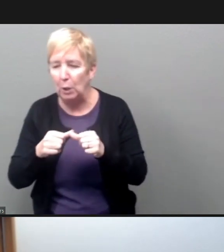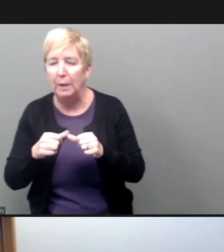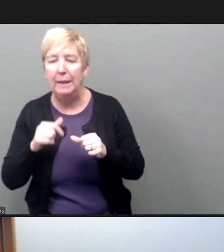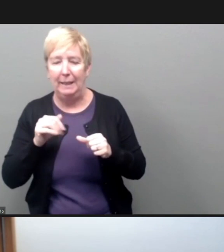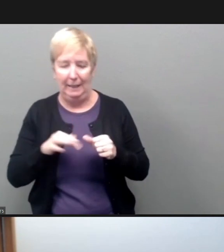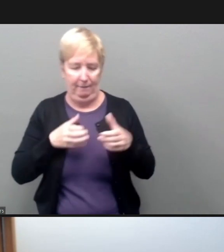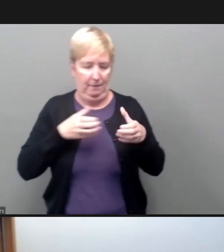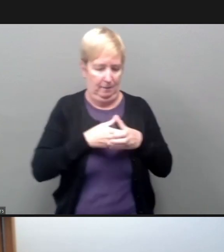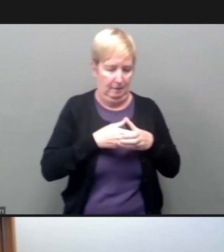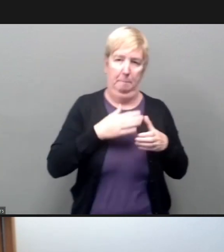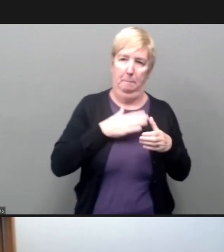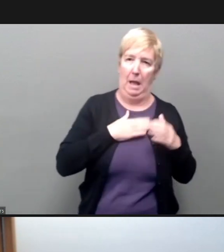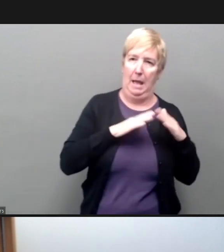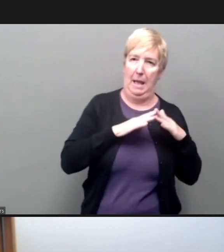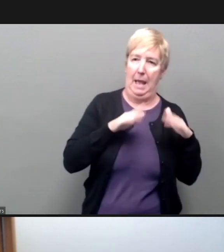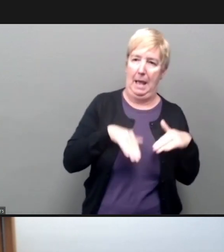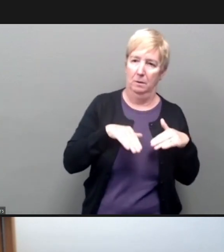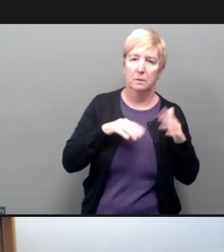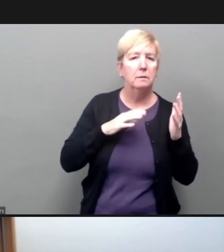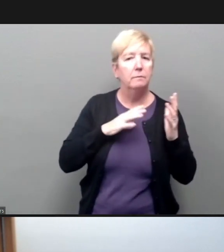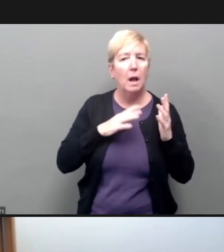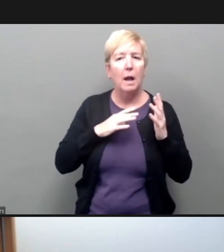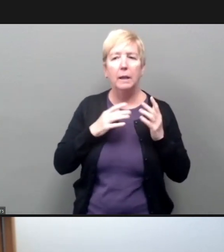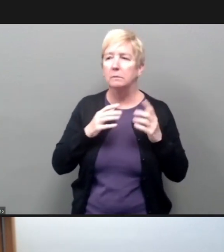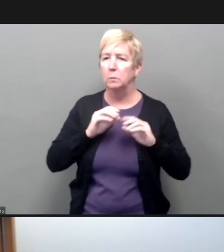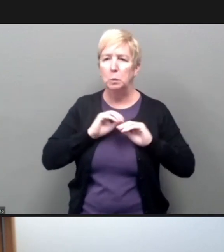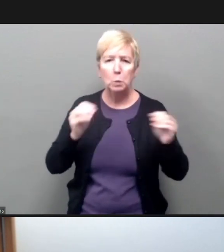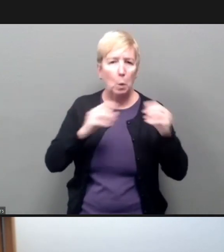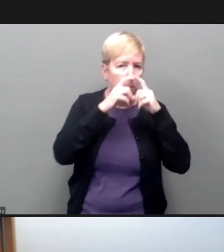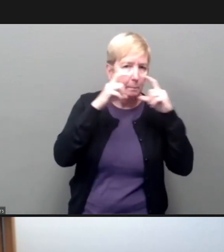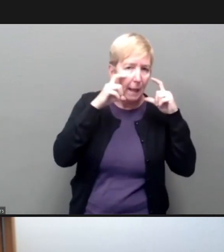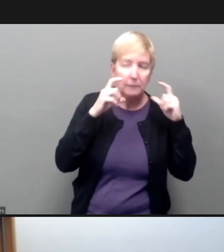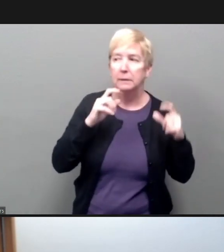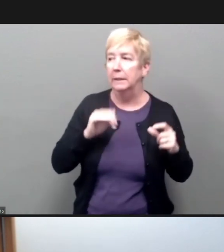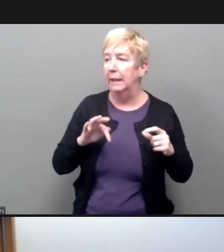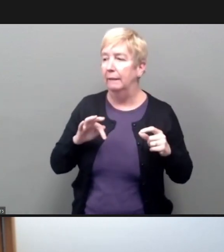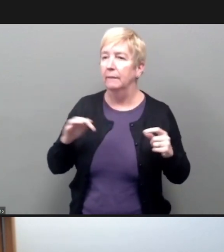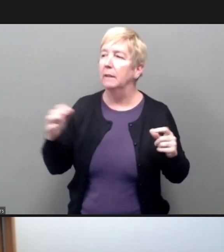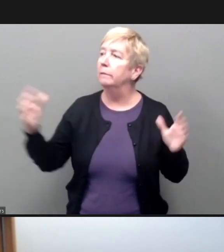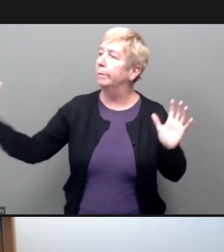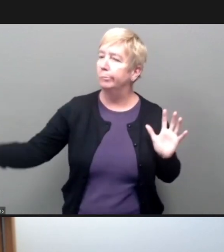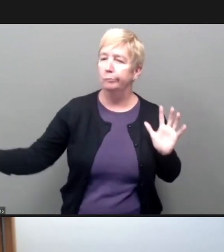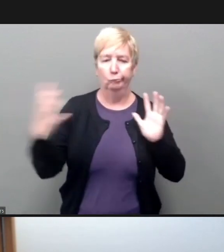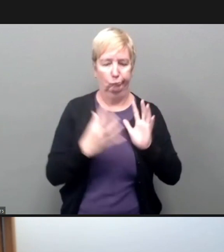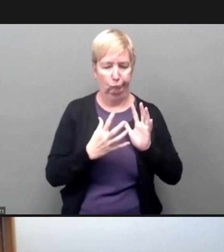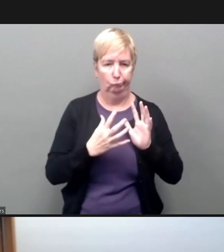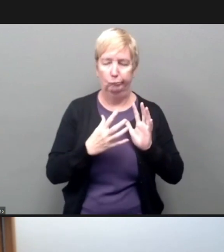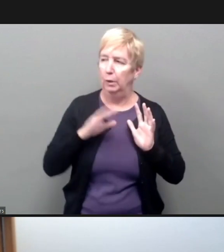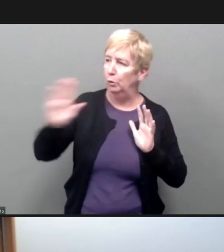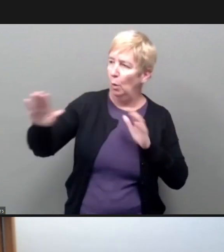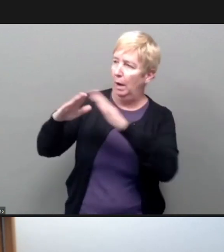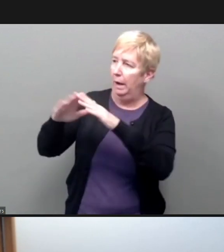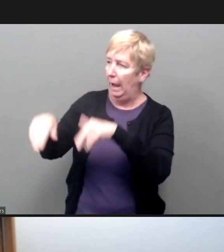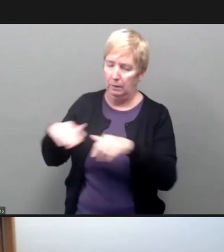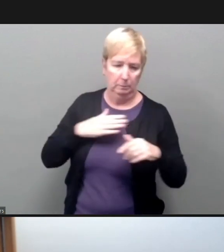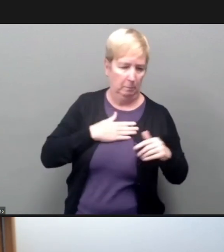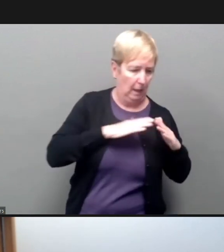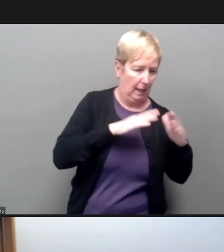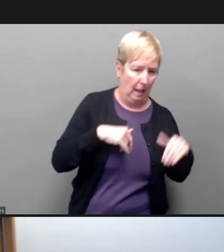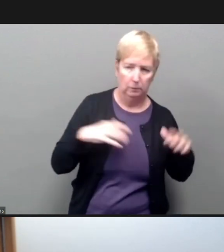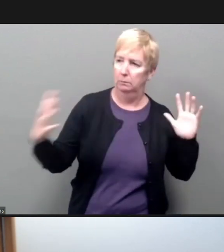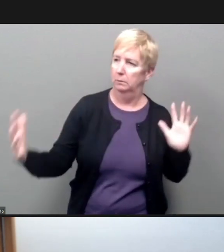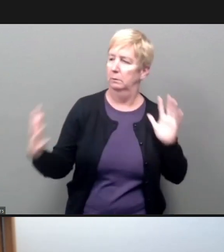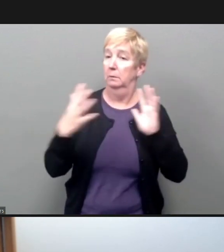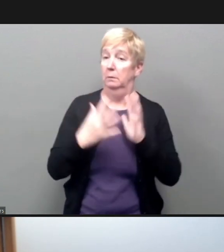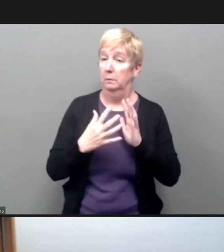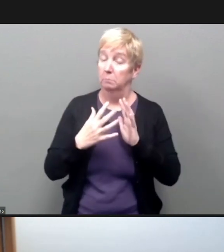own household, you didn't have to wear a mask, but if you were mixing multiple households, even in your family, you